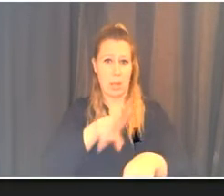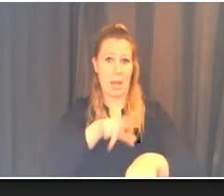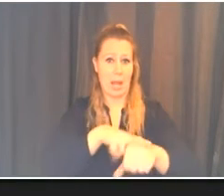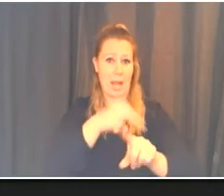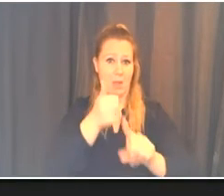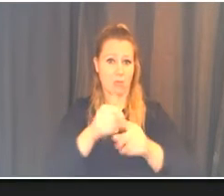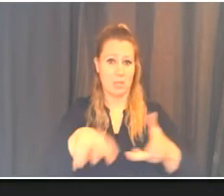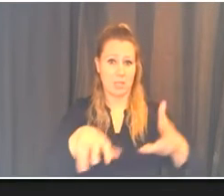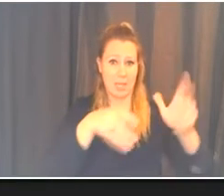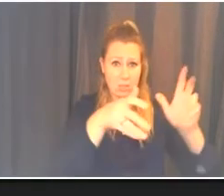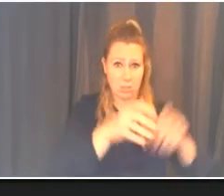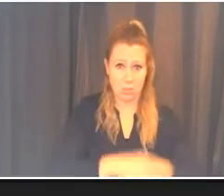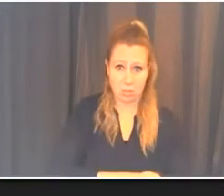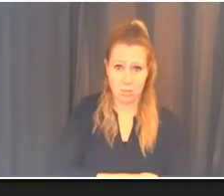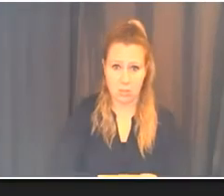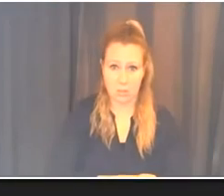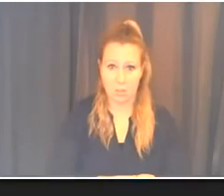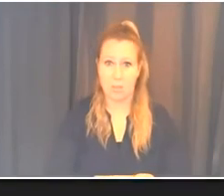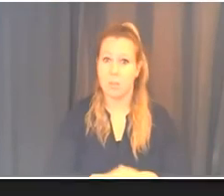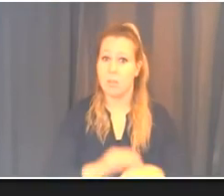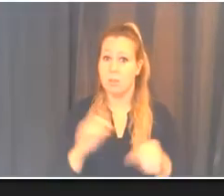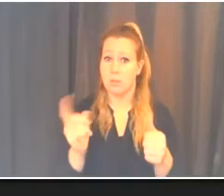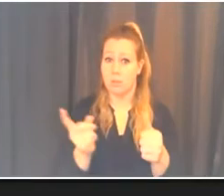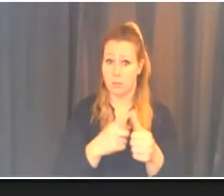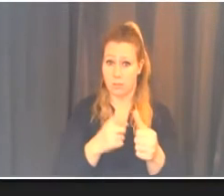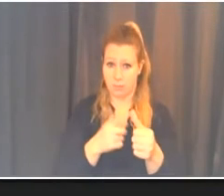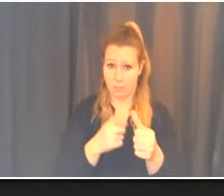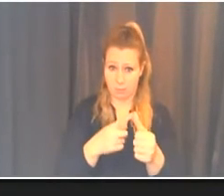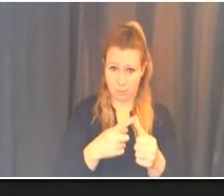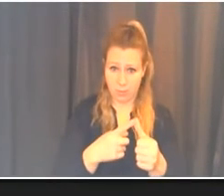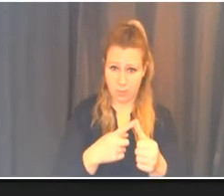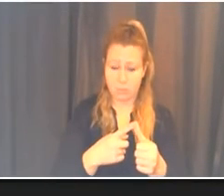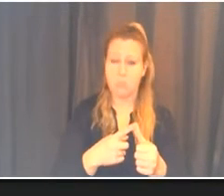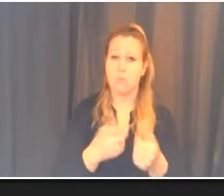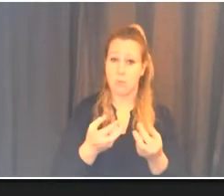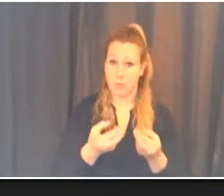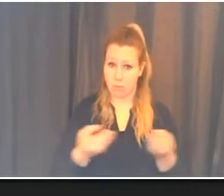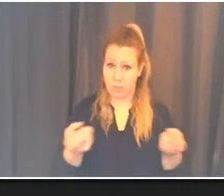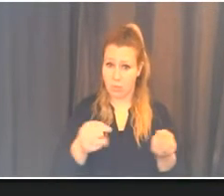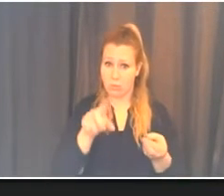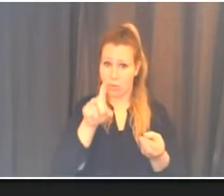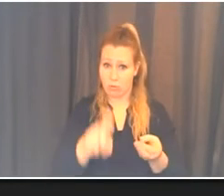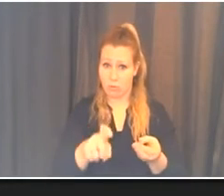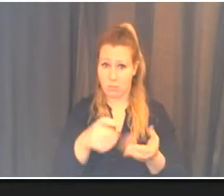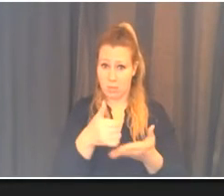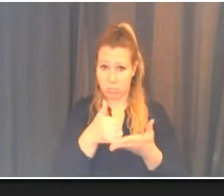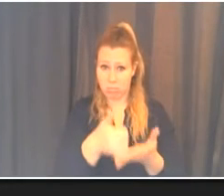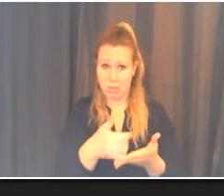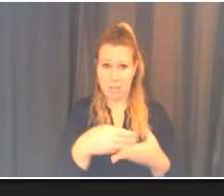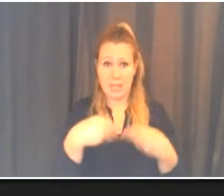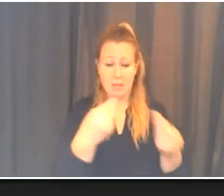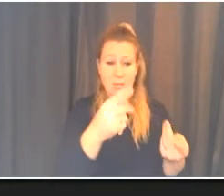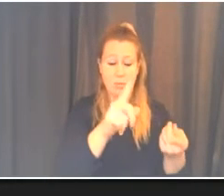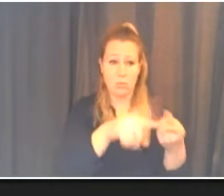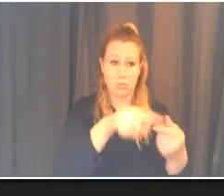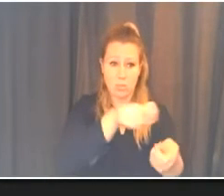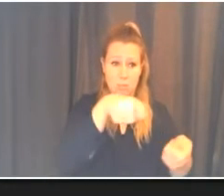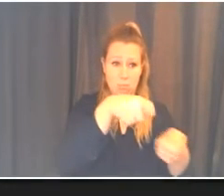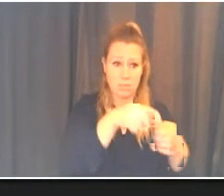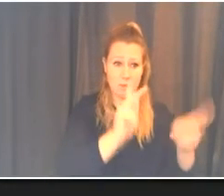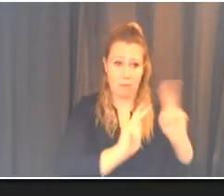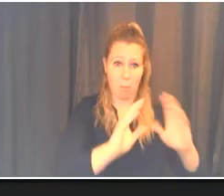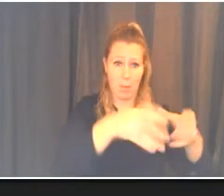information similarly shelters hotlines and other existing resources should be appropriately staffed to handle a potential influx